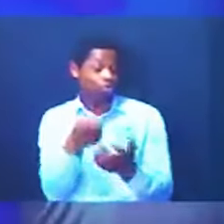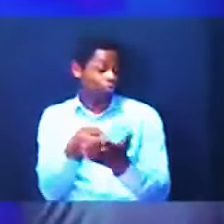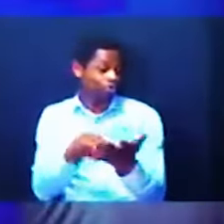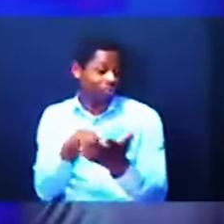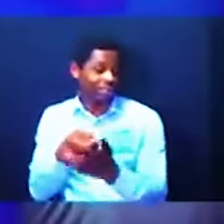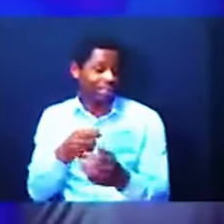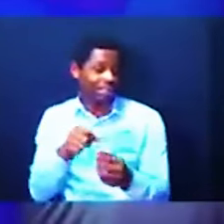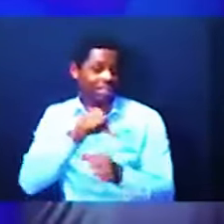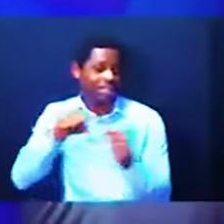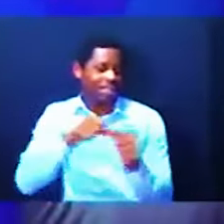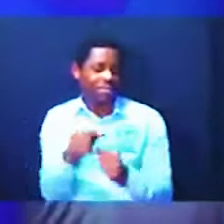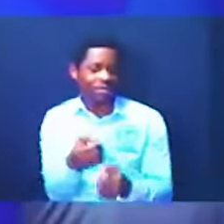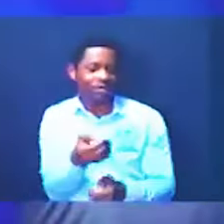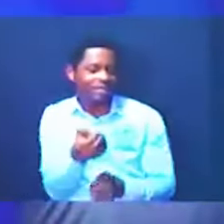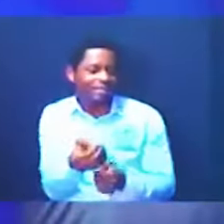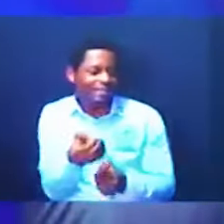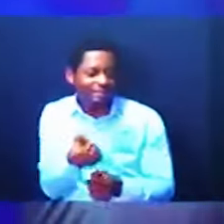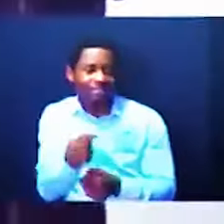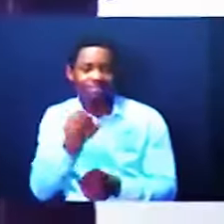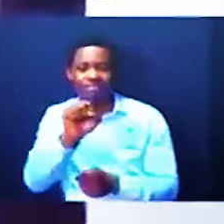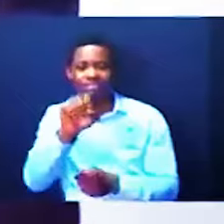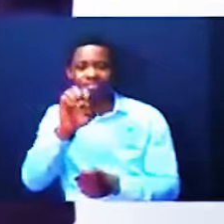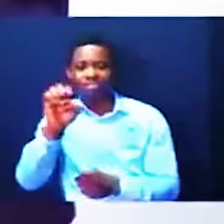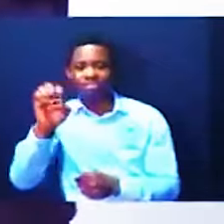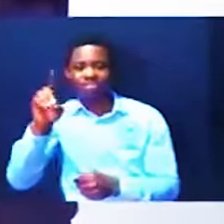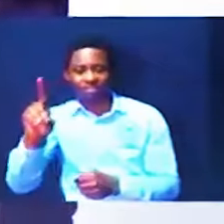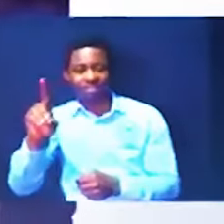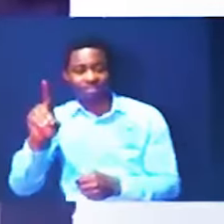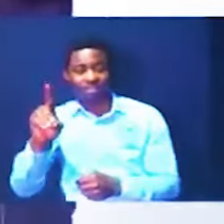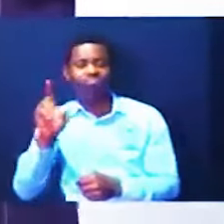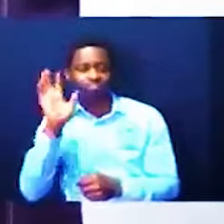Now verse 4.